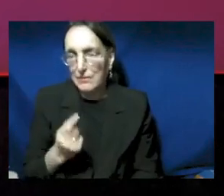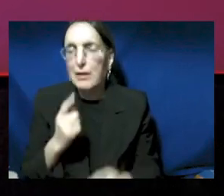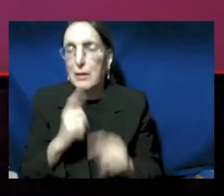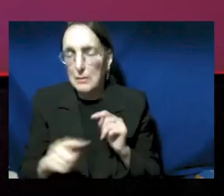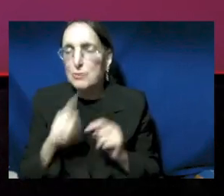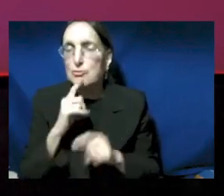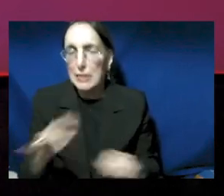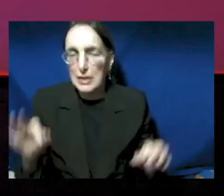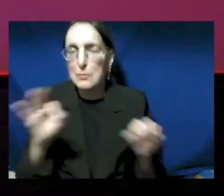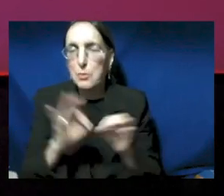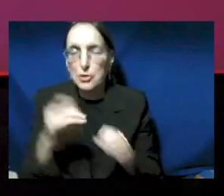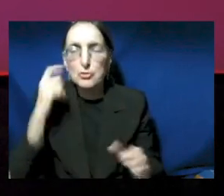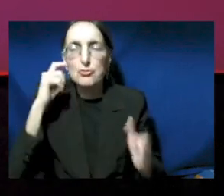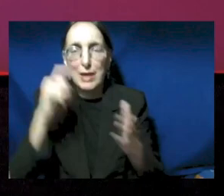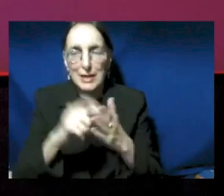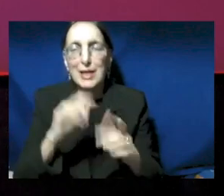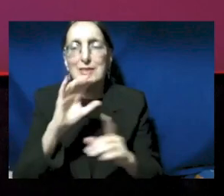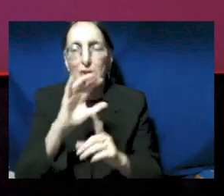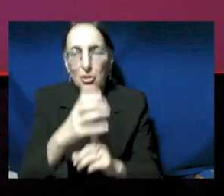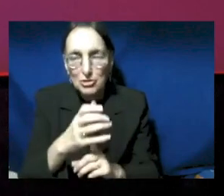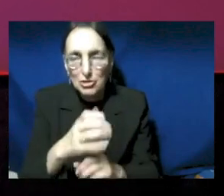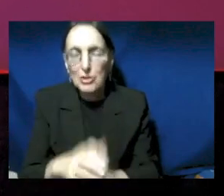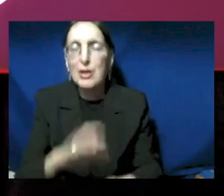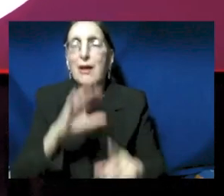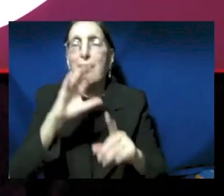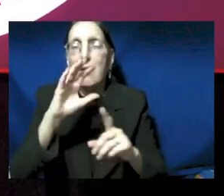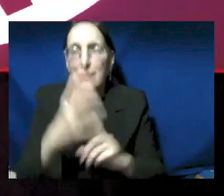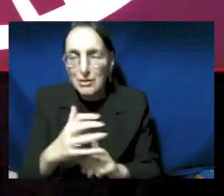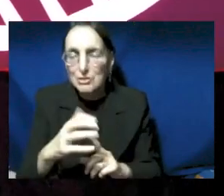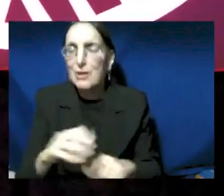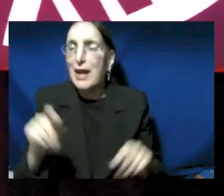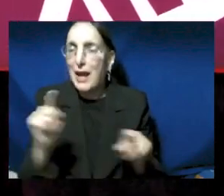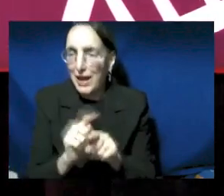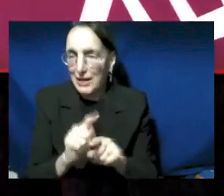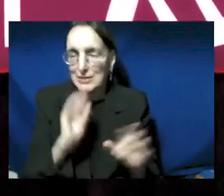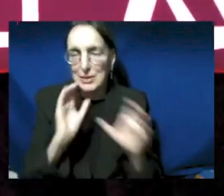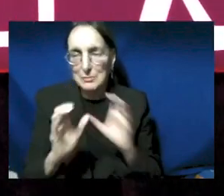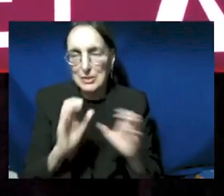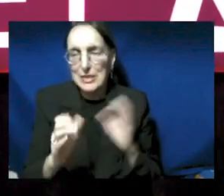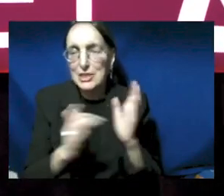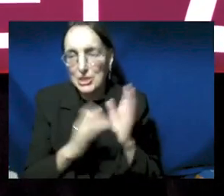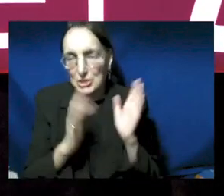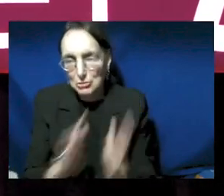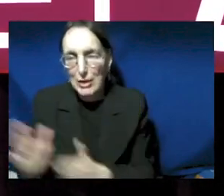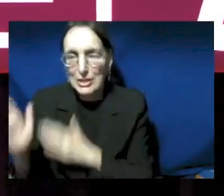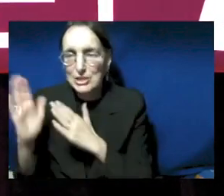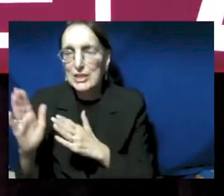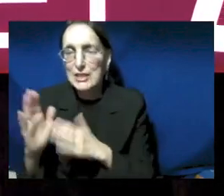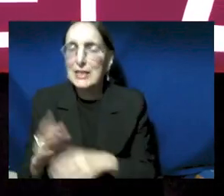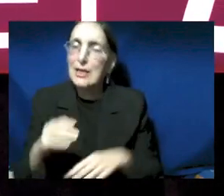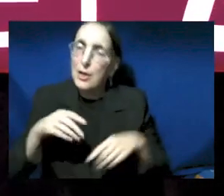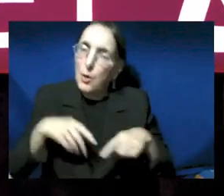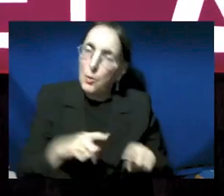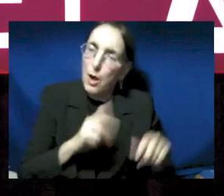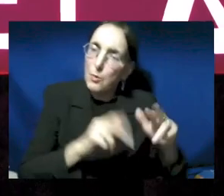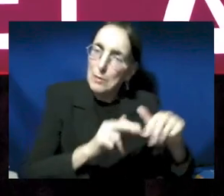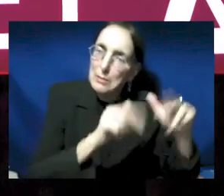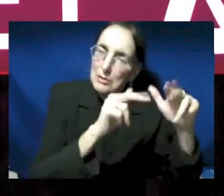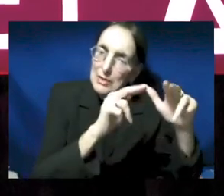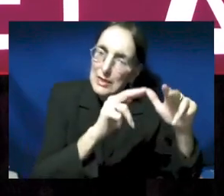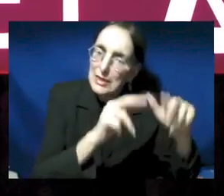is as a communication strategy, that as we are building, are you building or are you